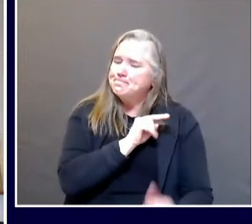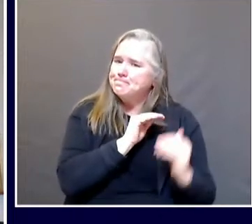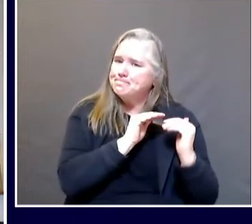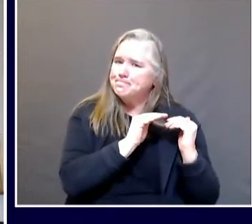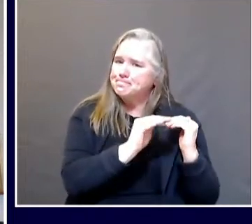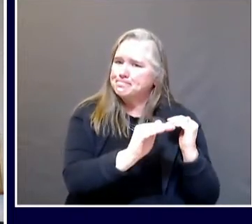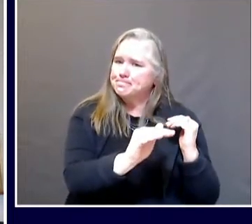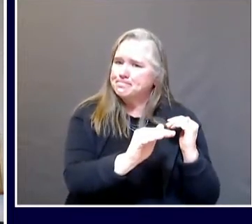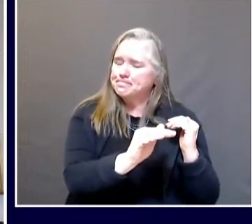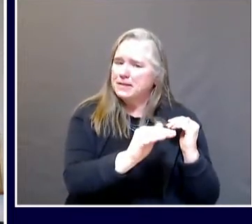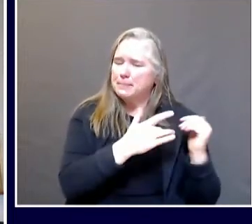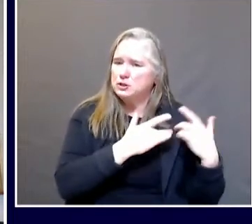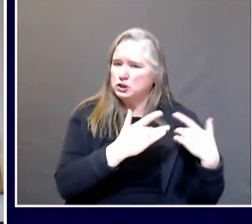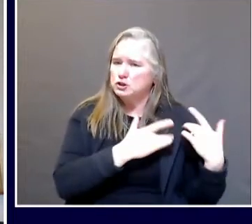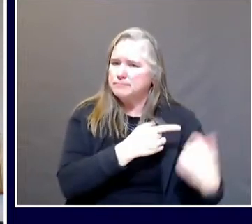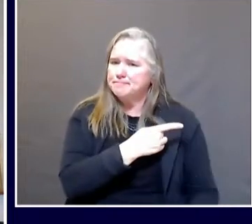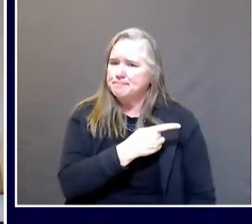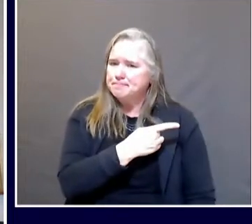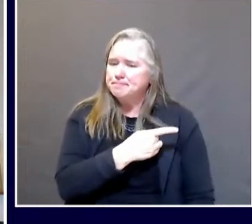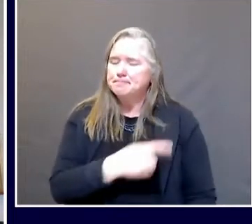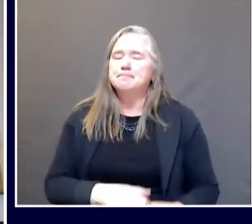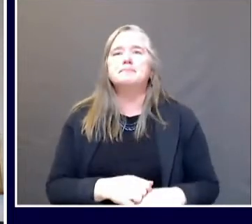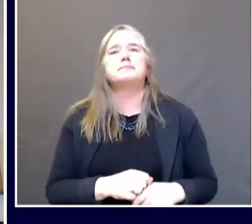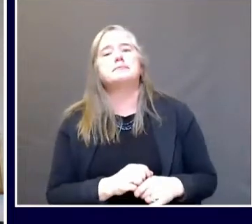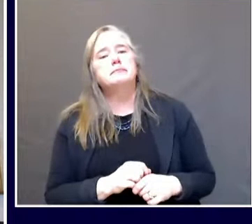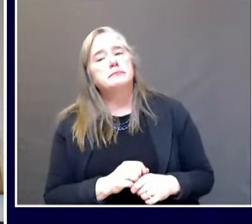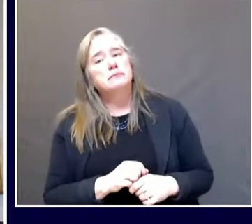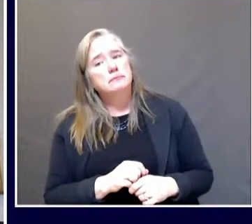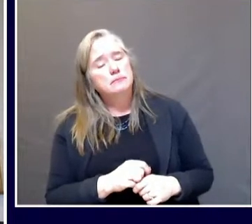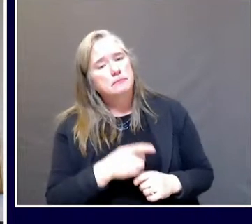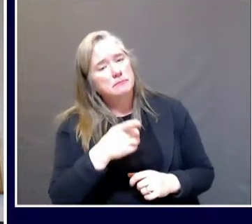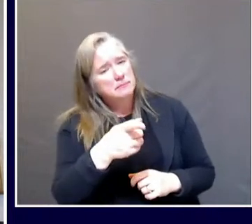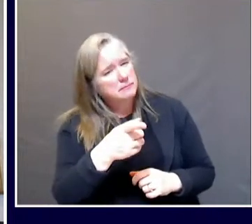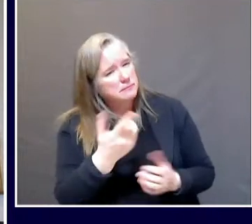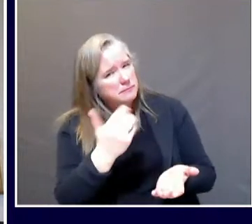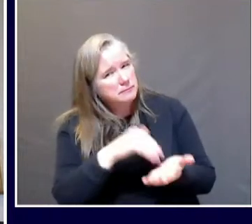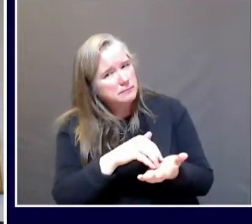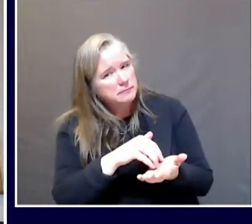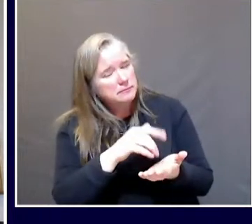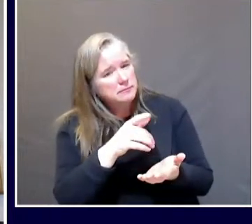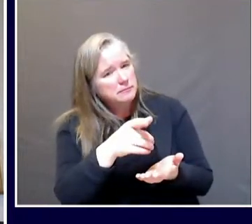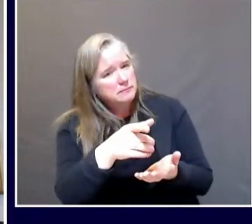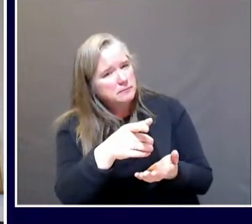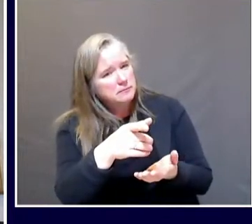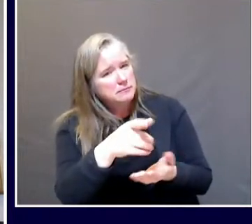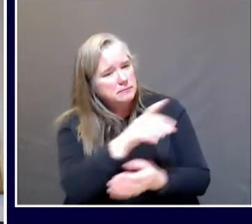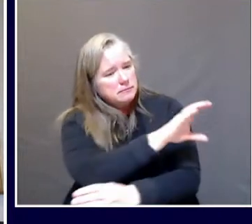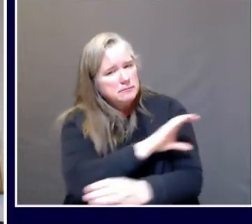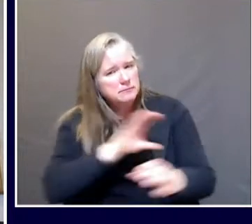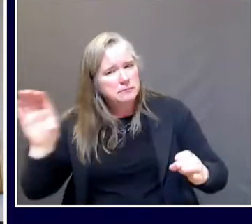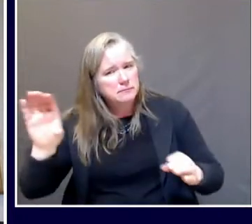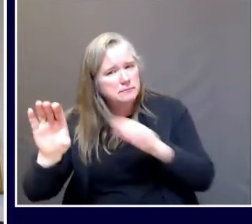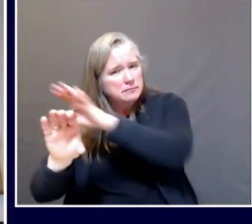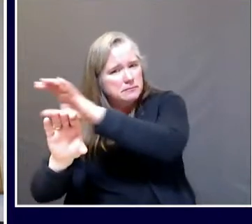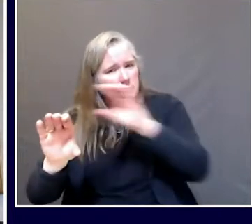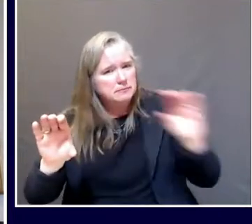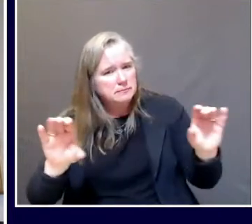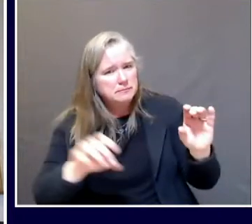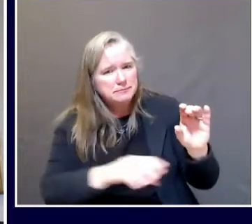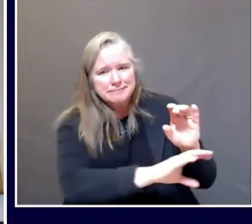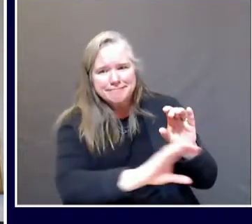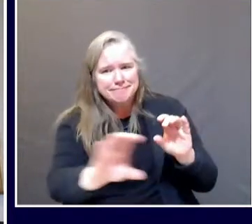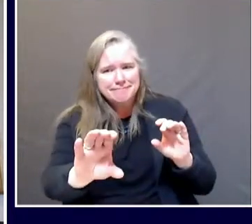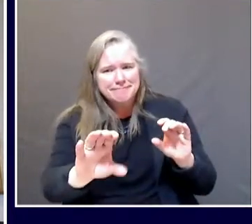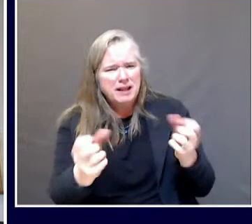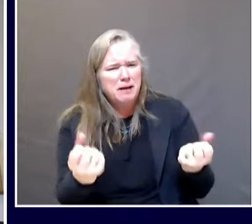Can you say that? I'm sorry. Can you just name how many doses you're shifting to the independent pharmacy and which